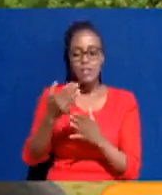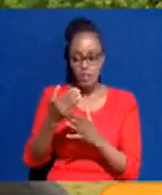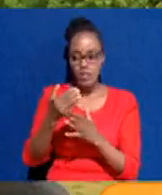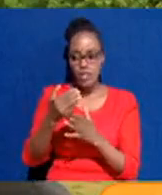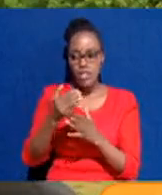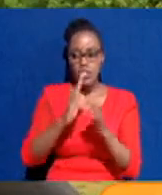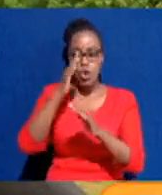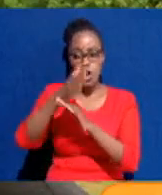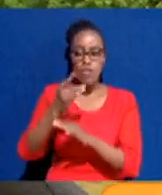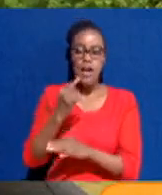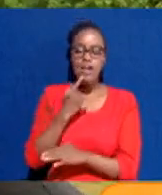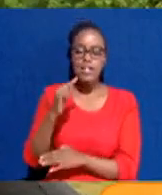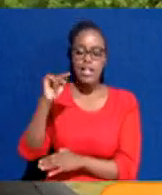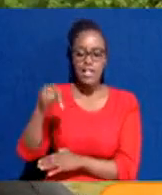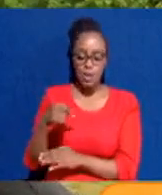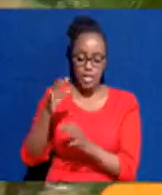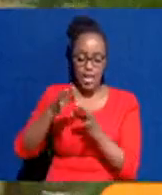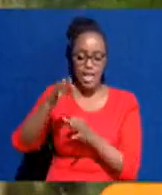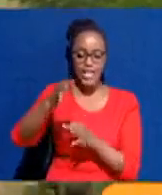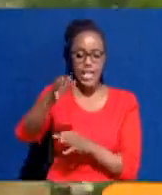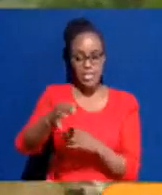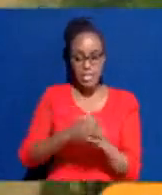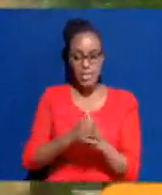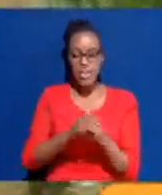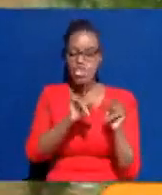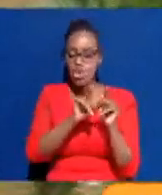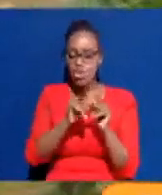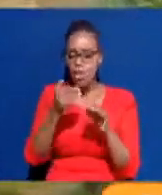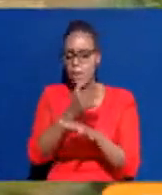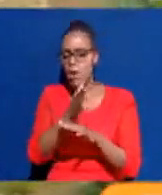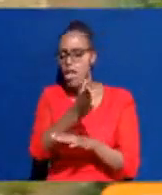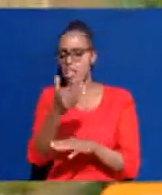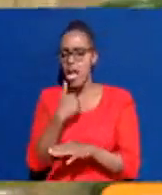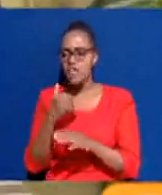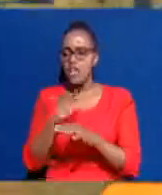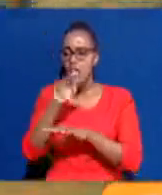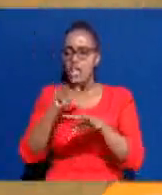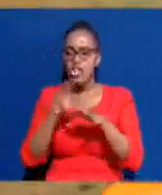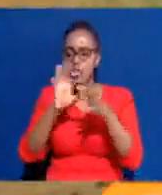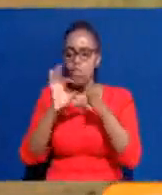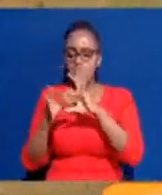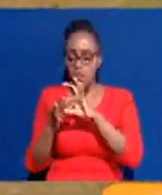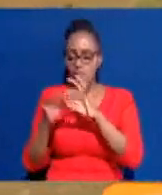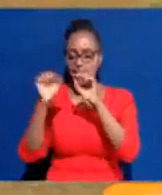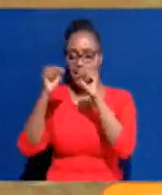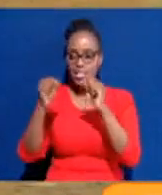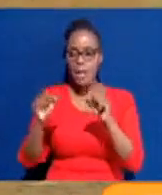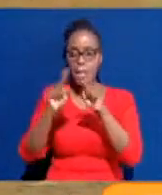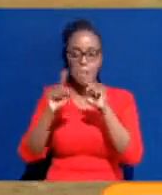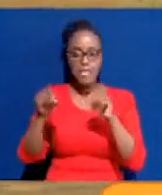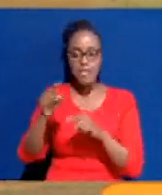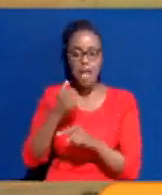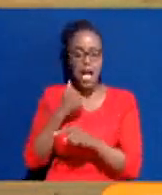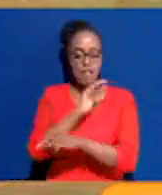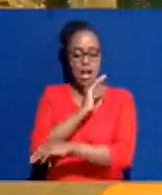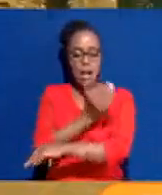2 years, over 100,000 hectares. The brokers also exist in the Nasho Cooperatives ecosystem here, but they don't have